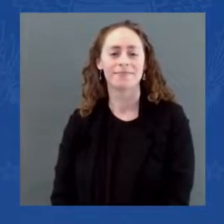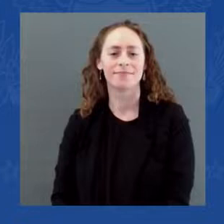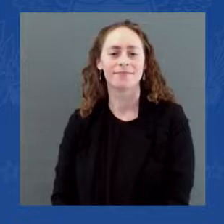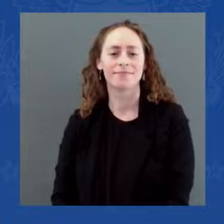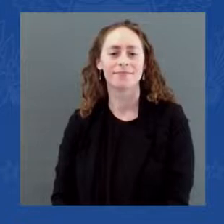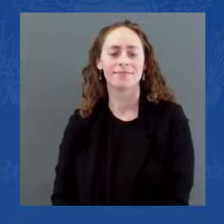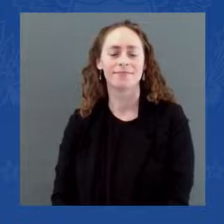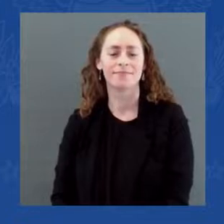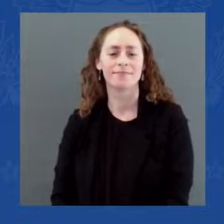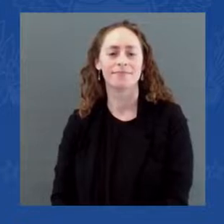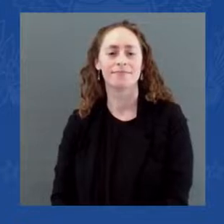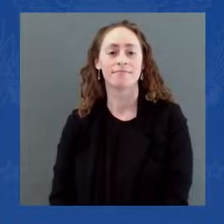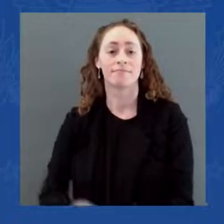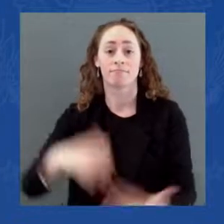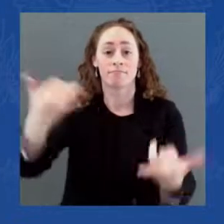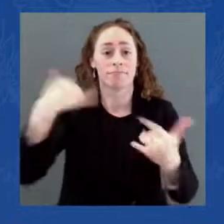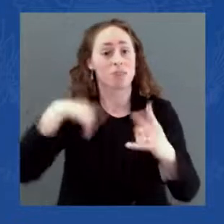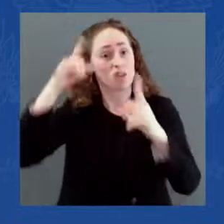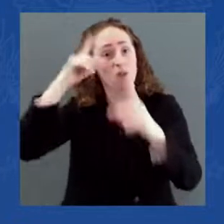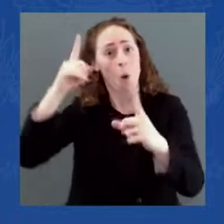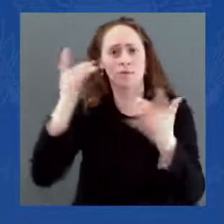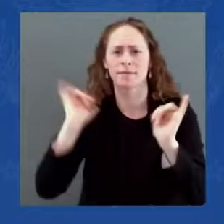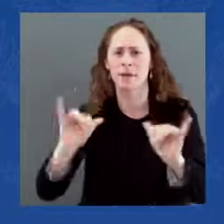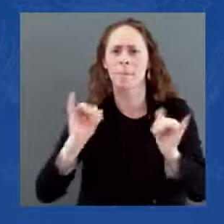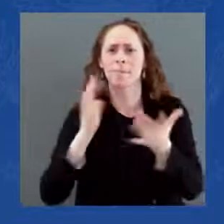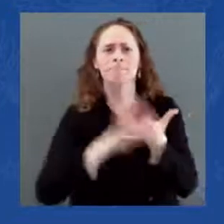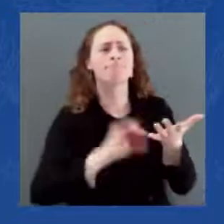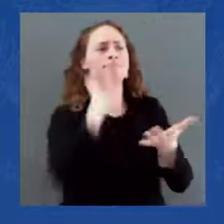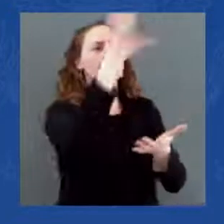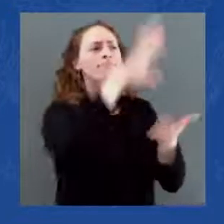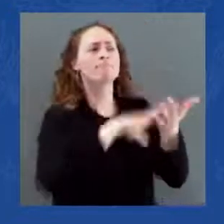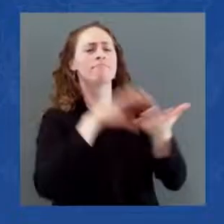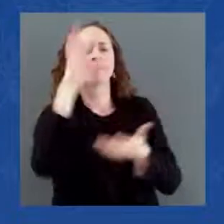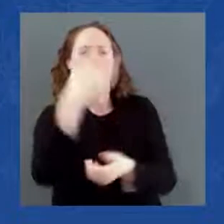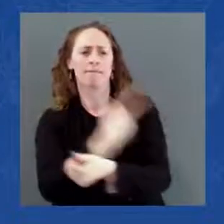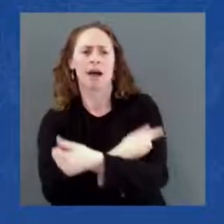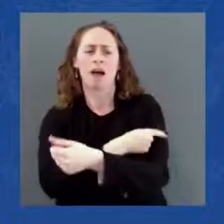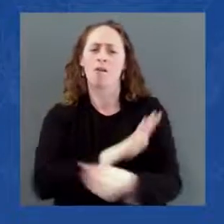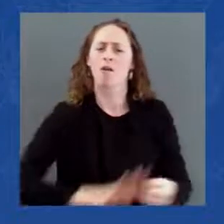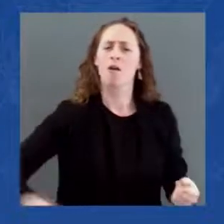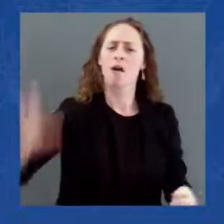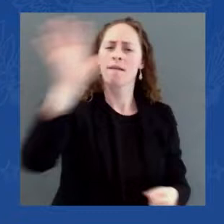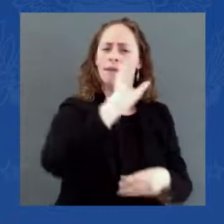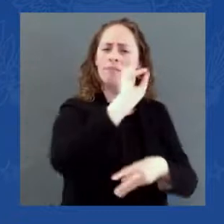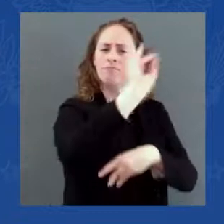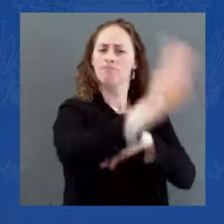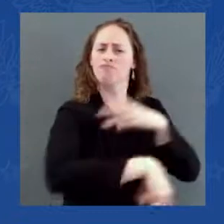strengthen the international travel rules for people coming to the United States.